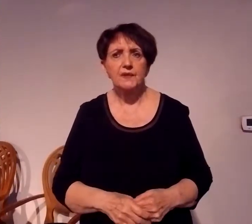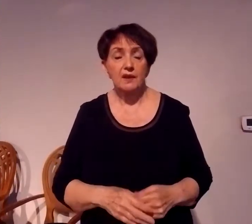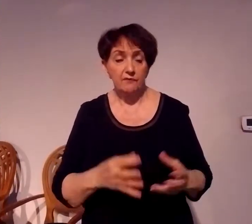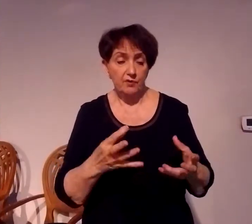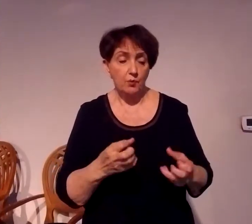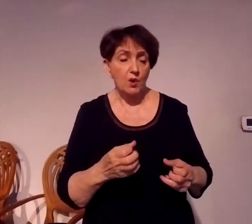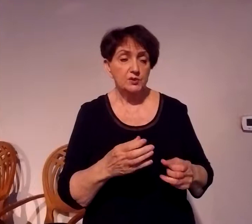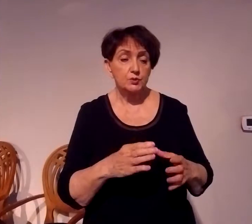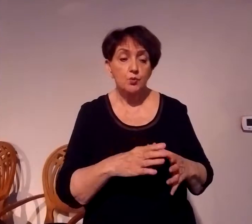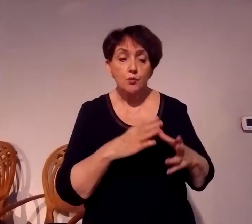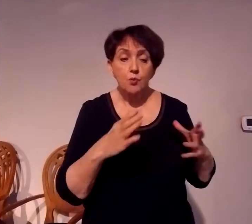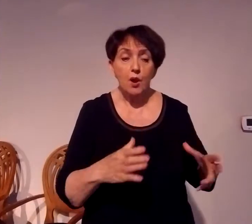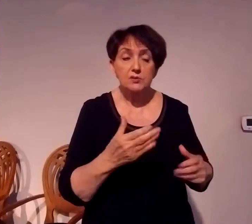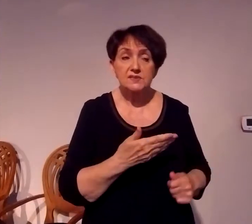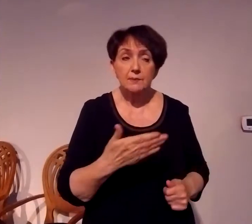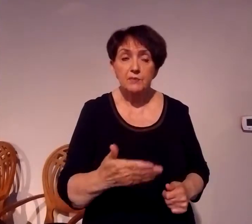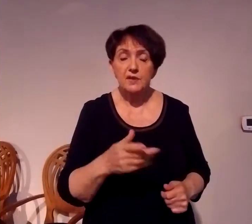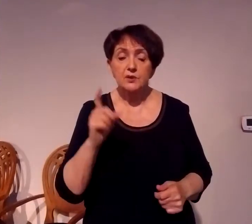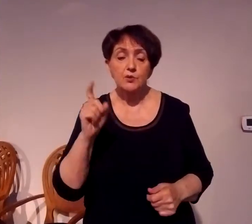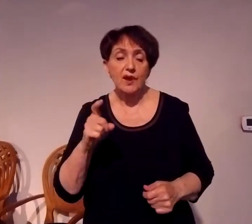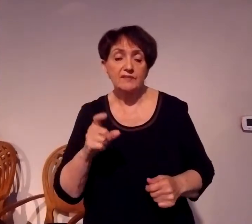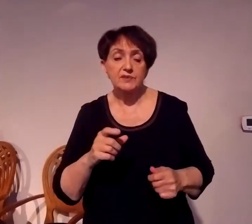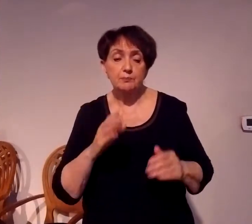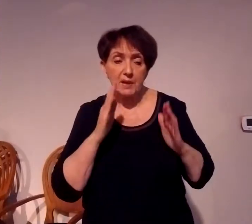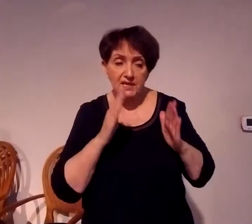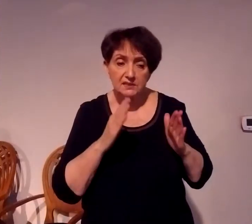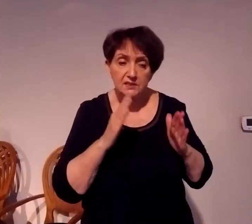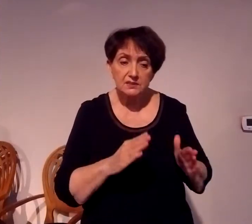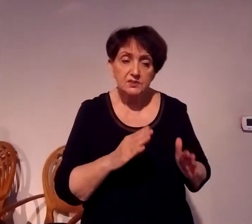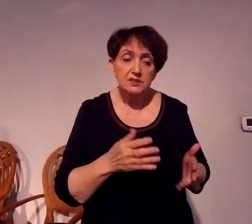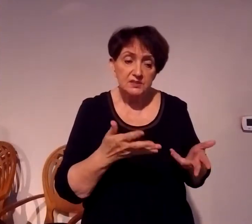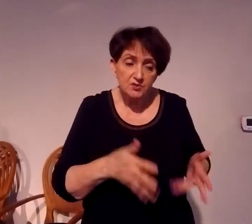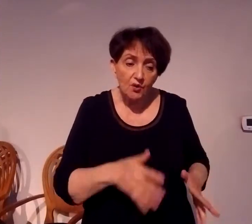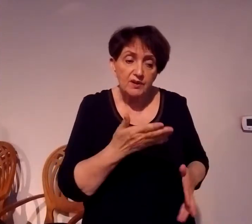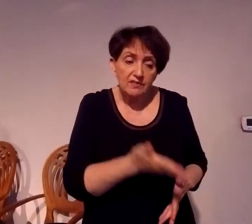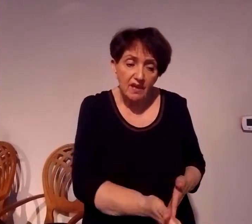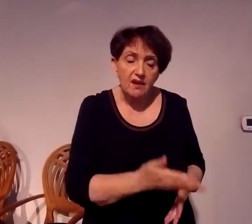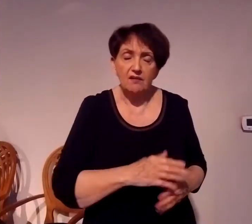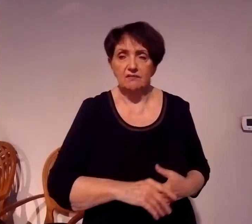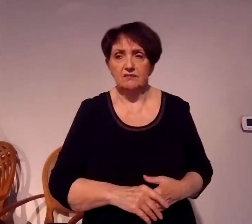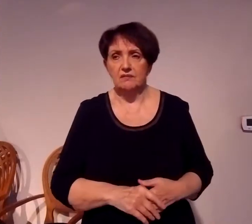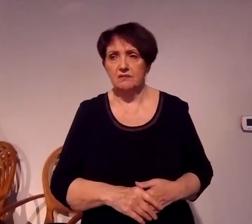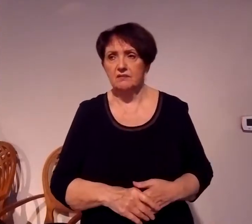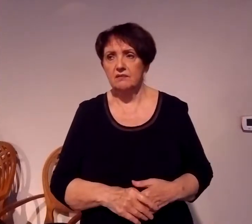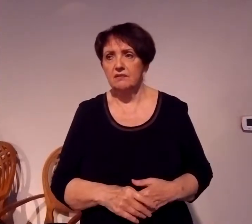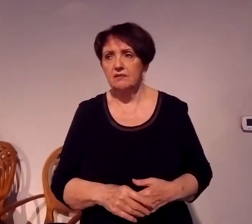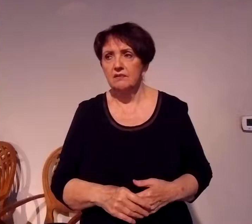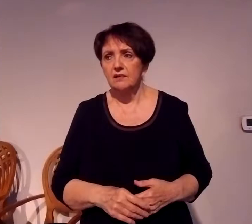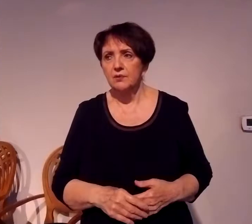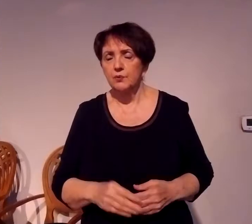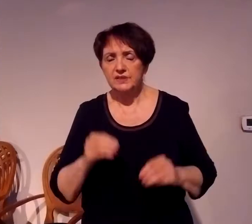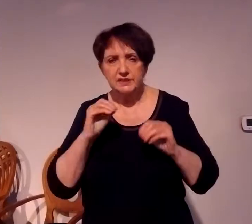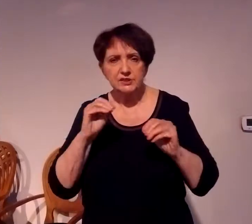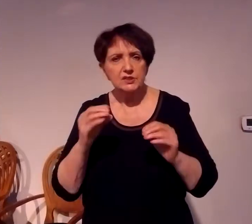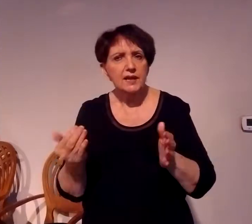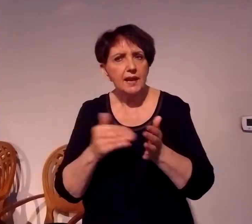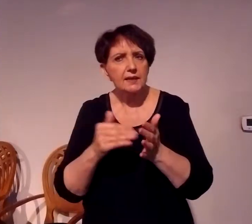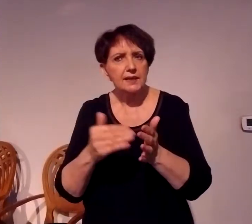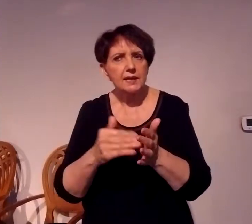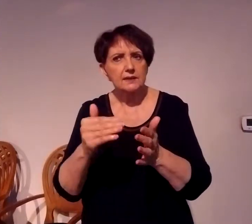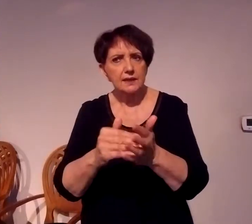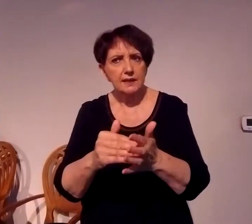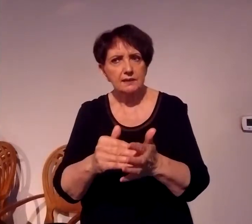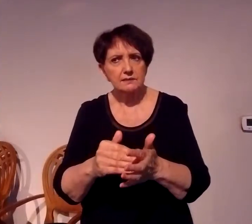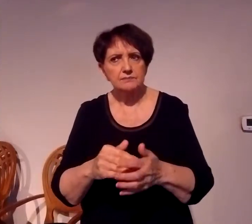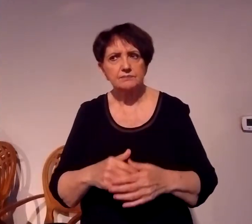grow something in your life, you have to pay attention to where it's already existing, where it's already working. We teach this over and over and